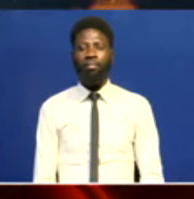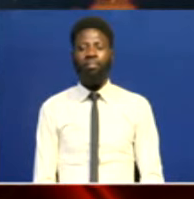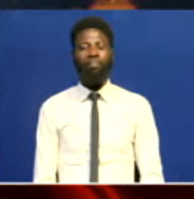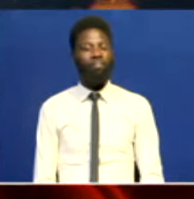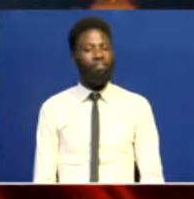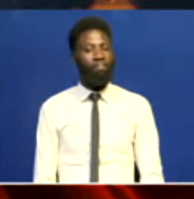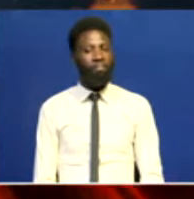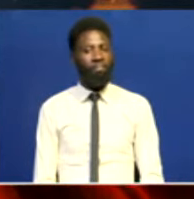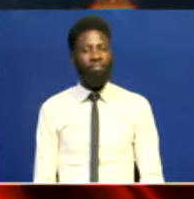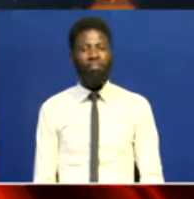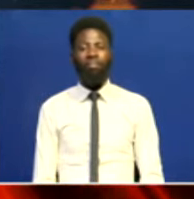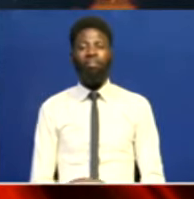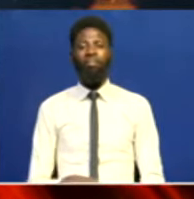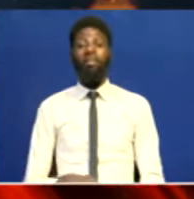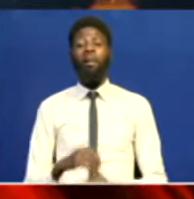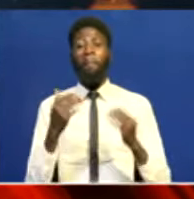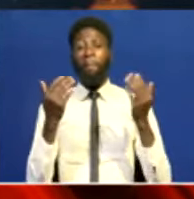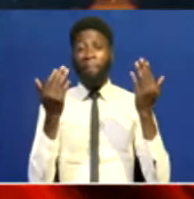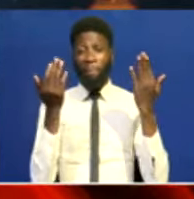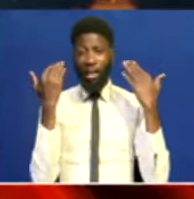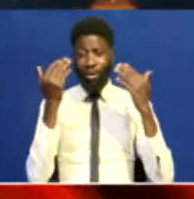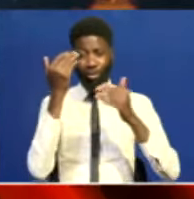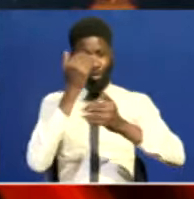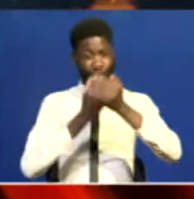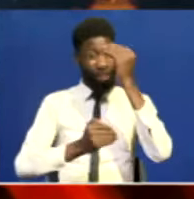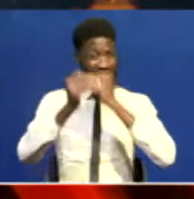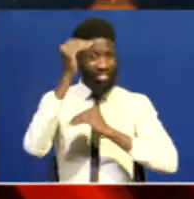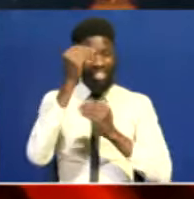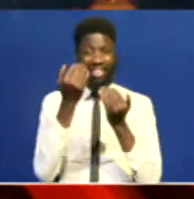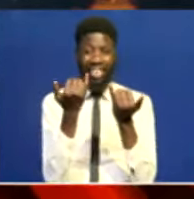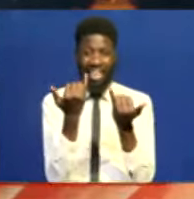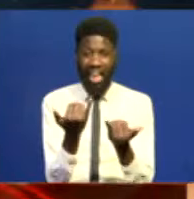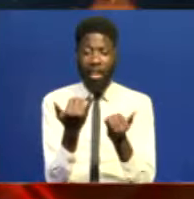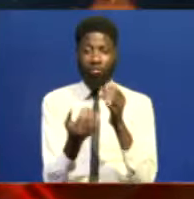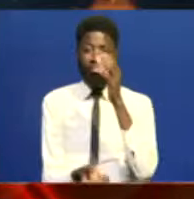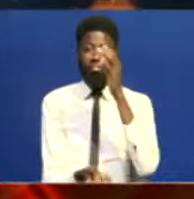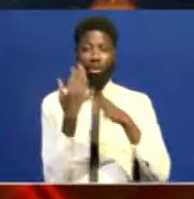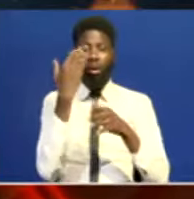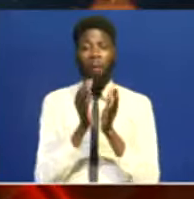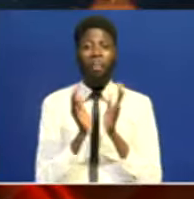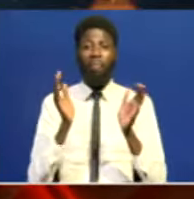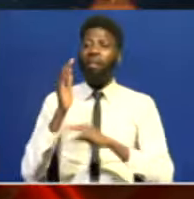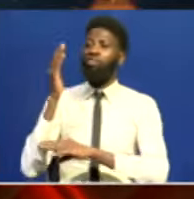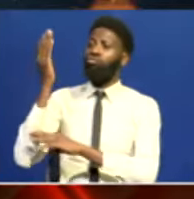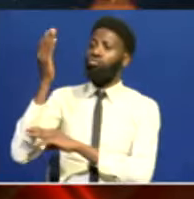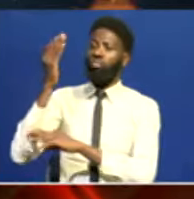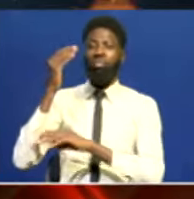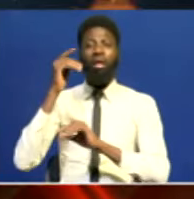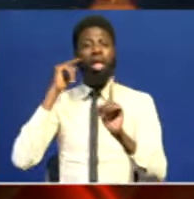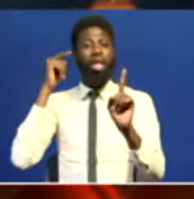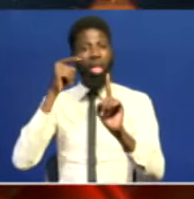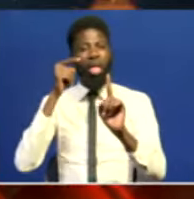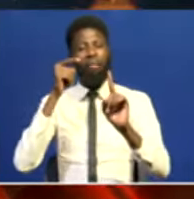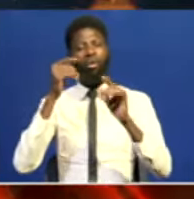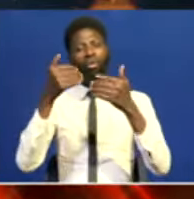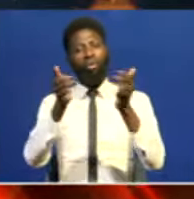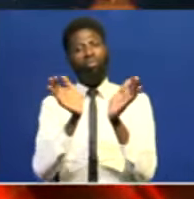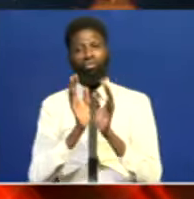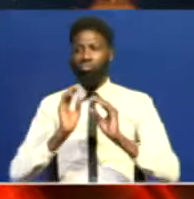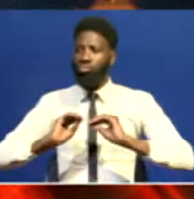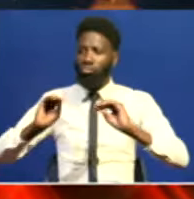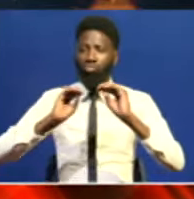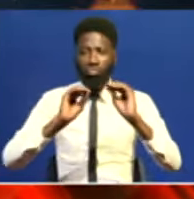Elsewhere, Meru University of Science and Technology has introduced public lectures to sensitize the community, climate change,